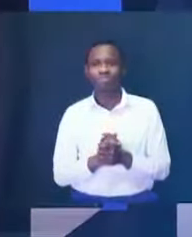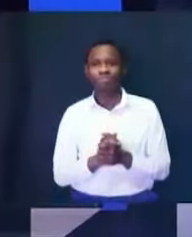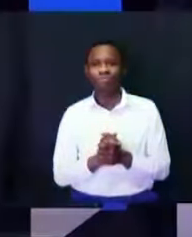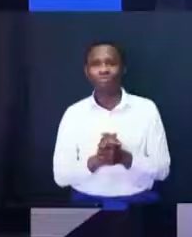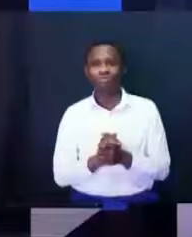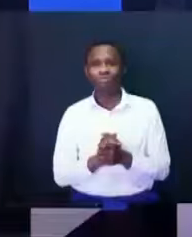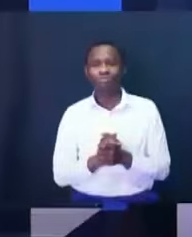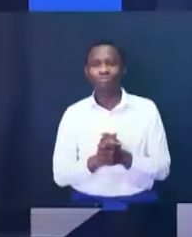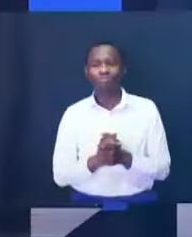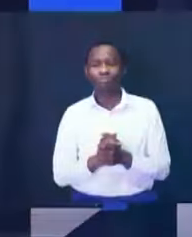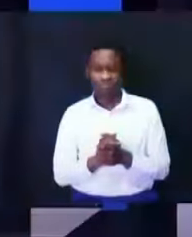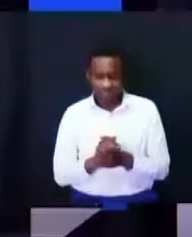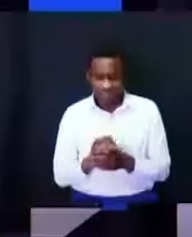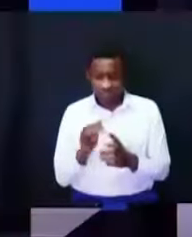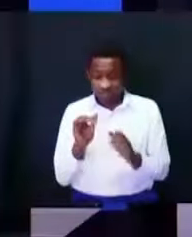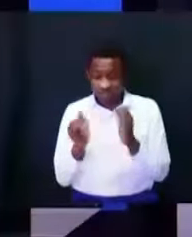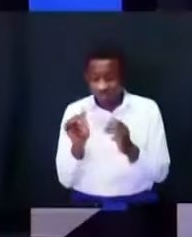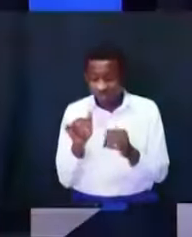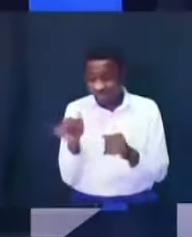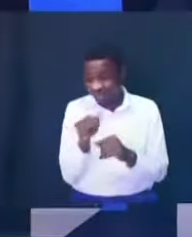but behind it is